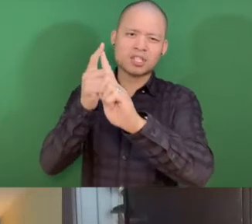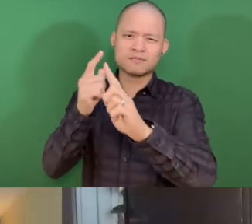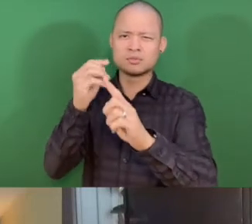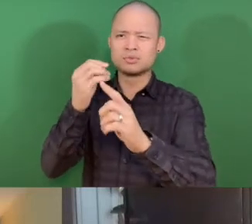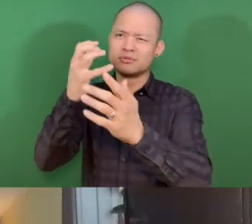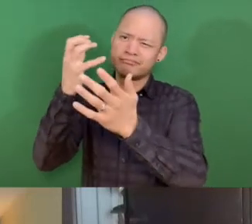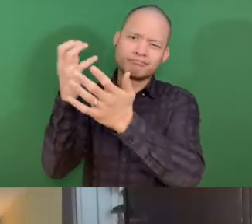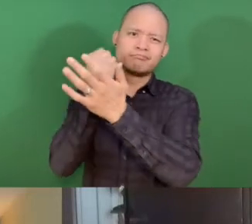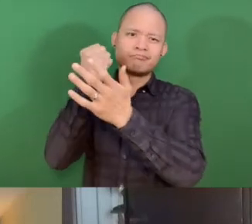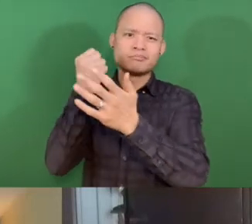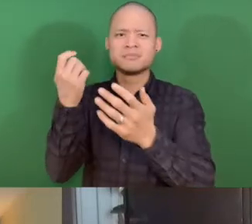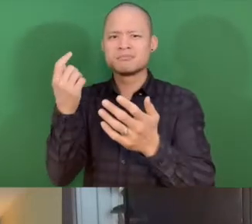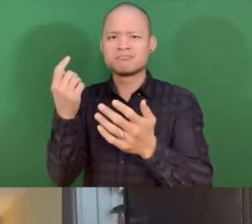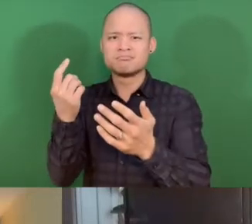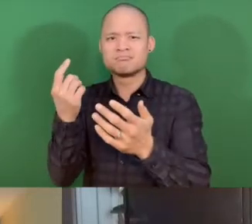striving to achieve and